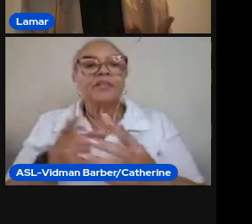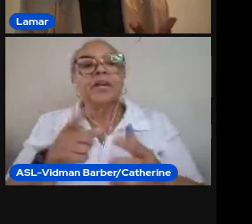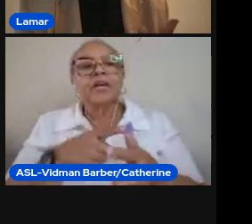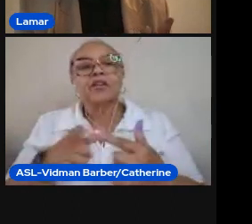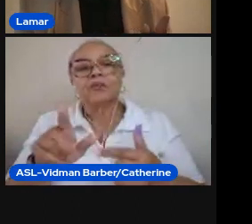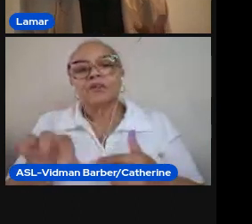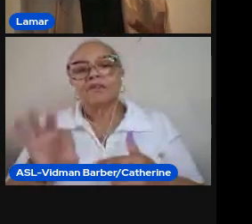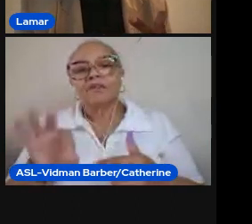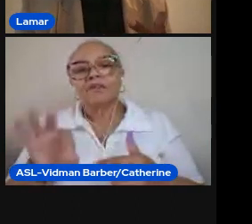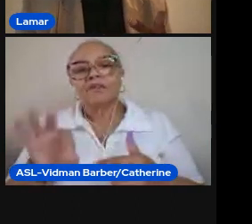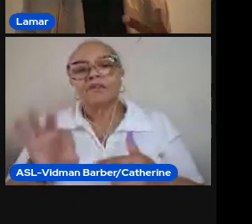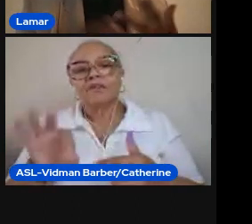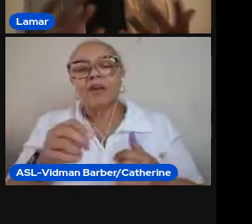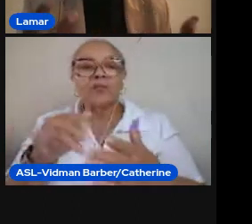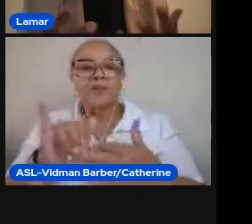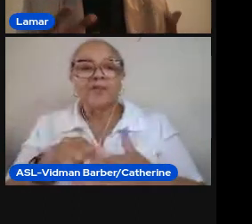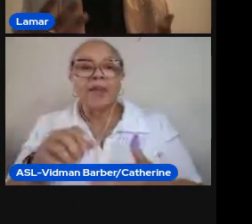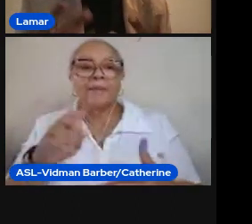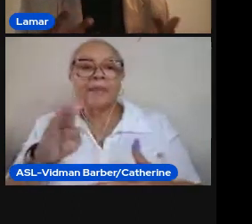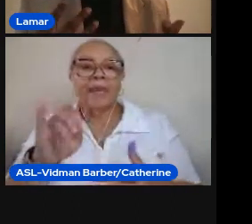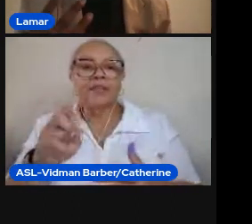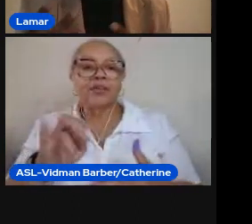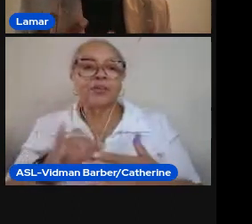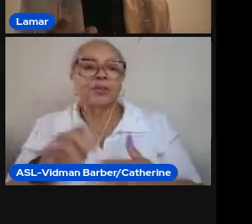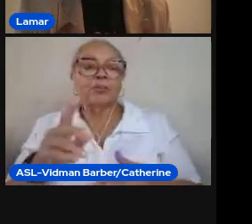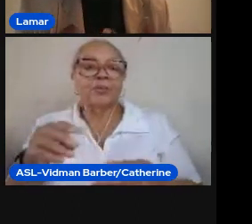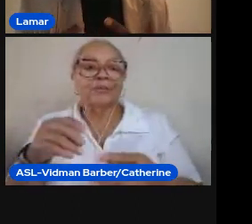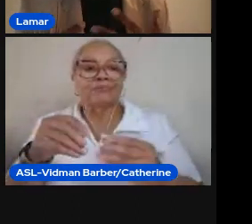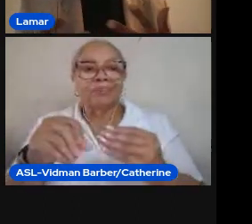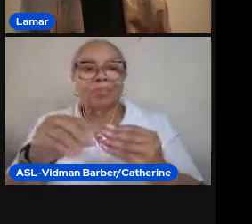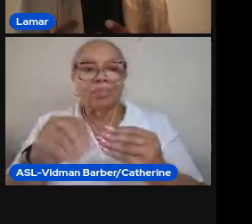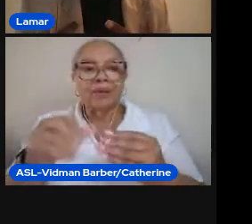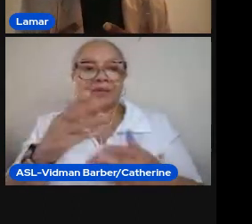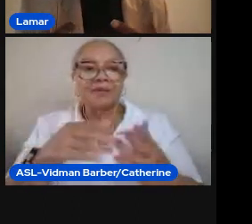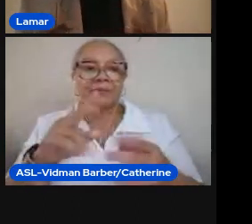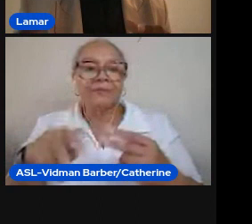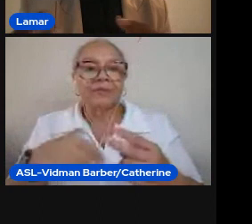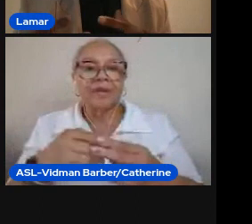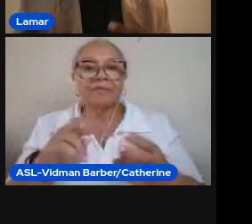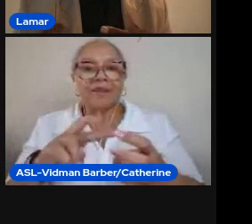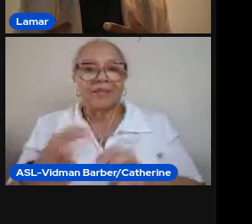oftentimes these bacteria will secrete some type of enzymes or